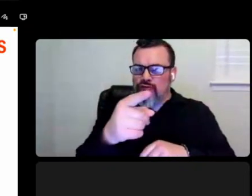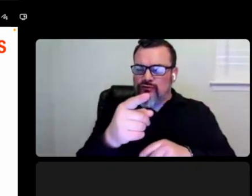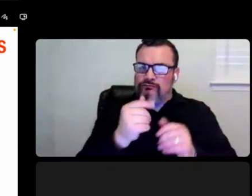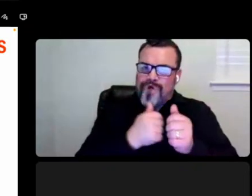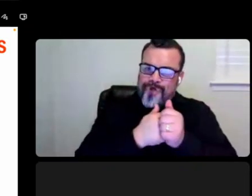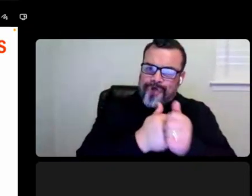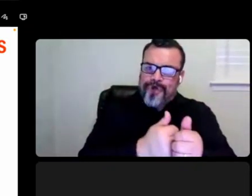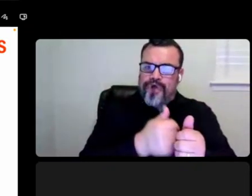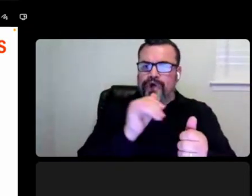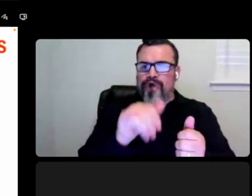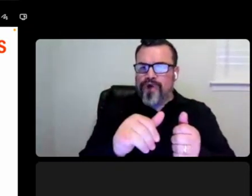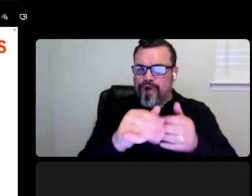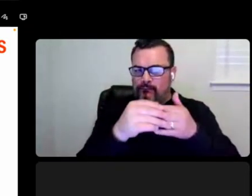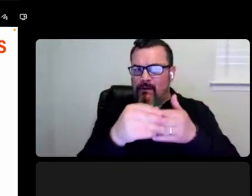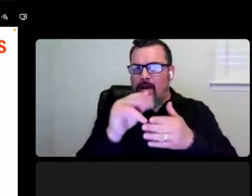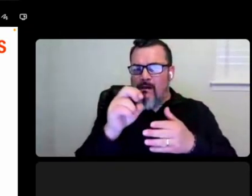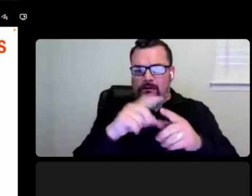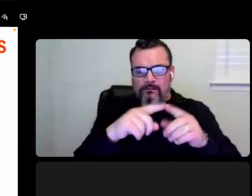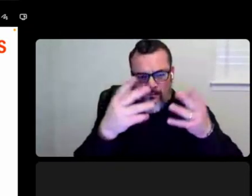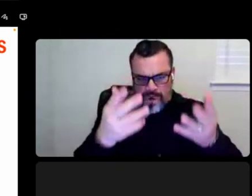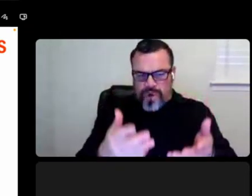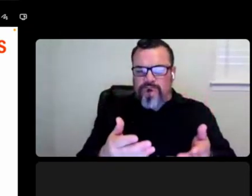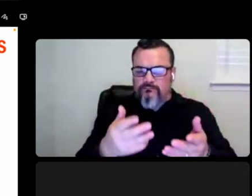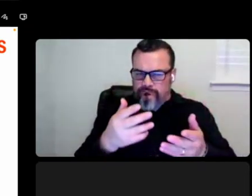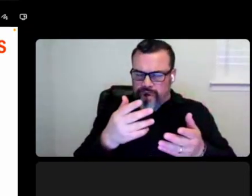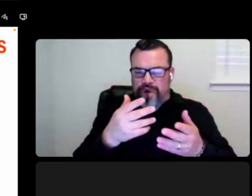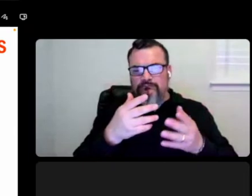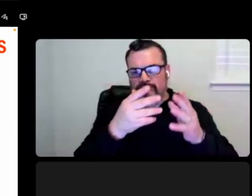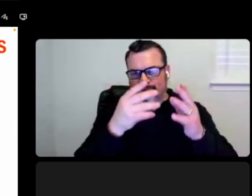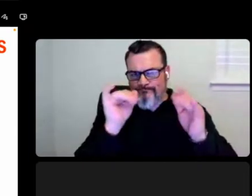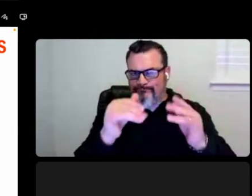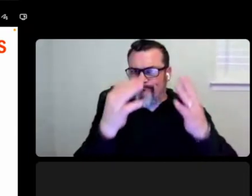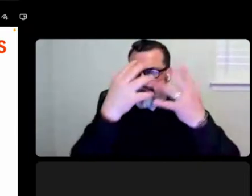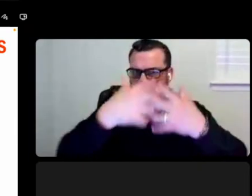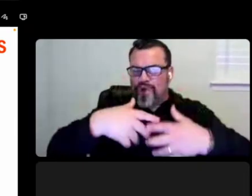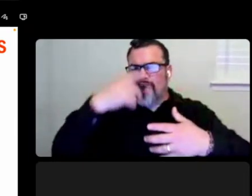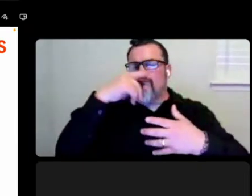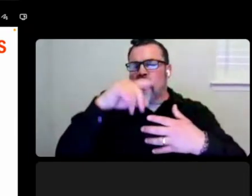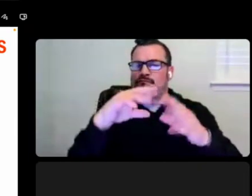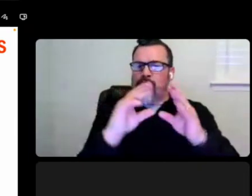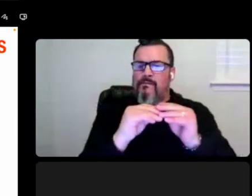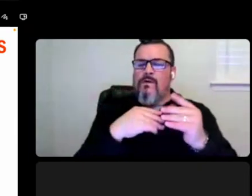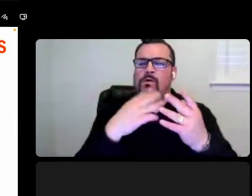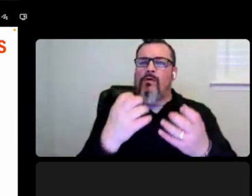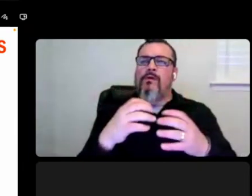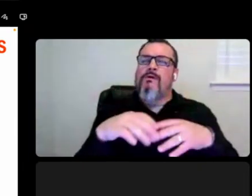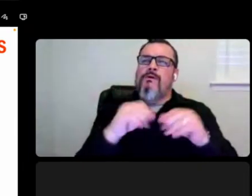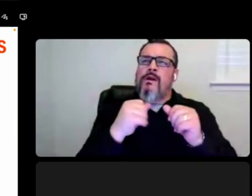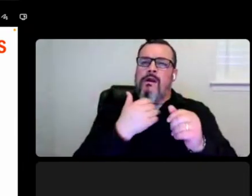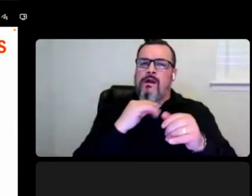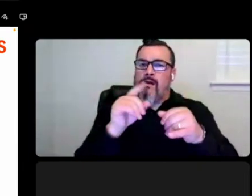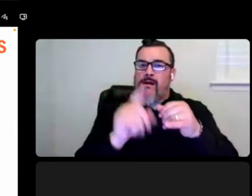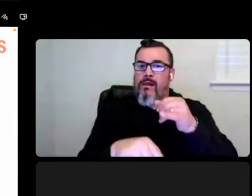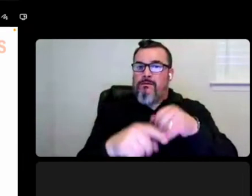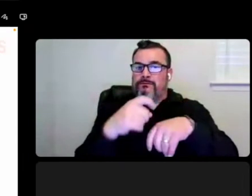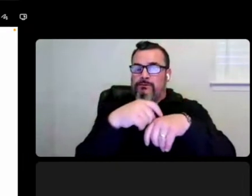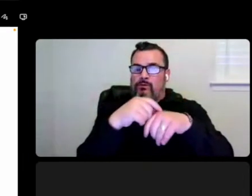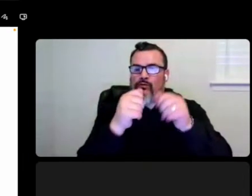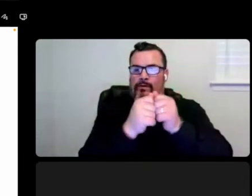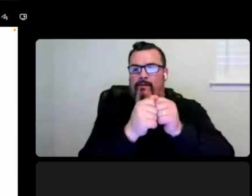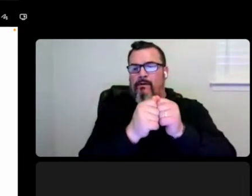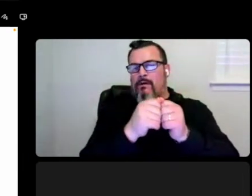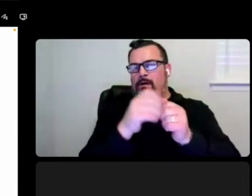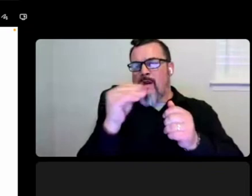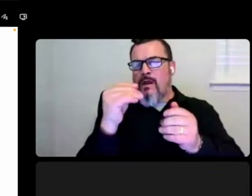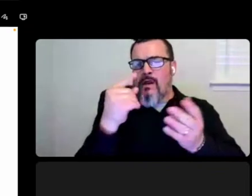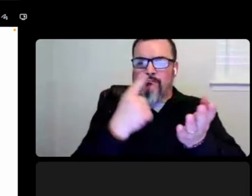those guidelines, but it's all around the formation of governance meetings. And I want to take our last time together and